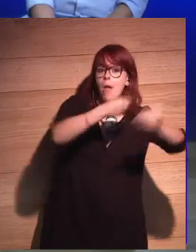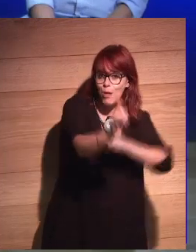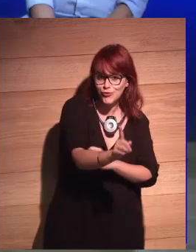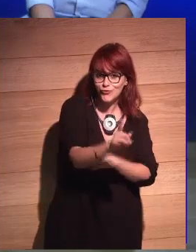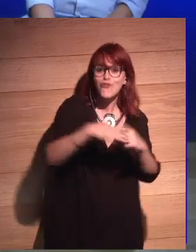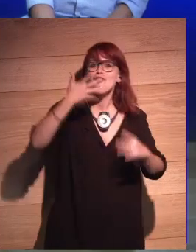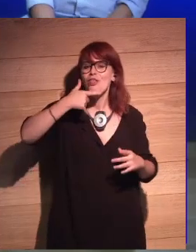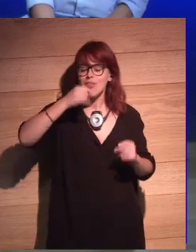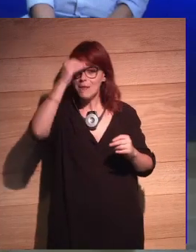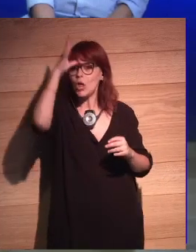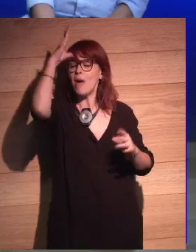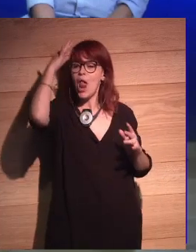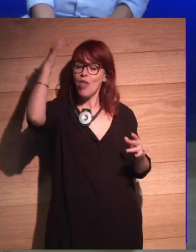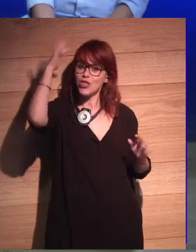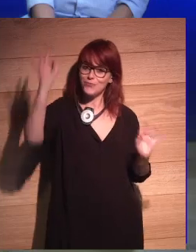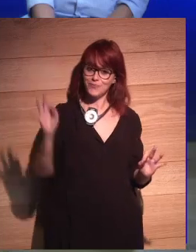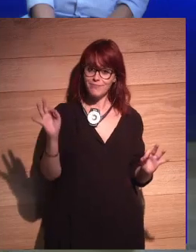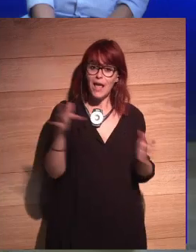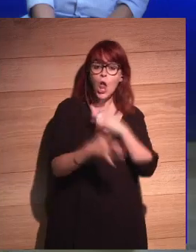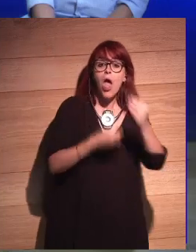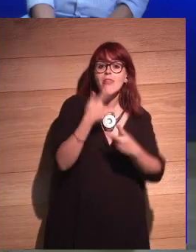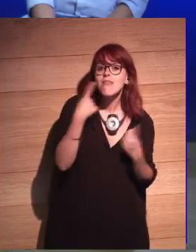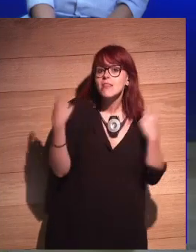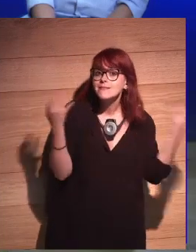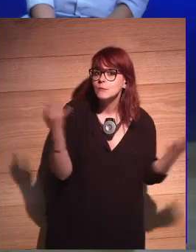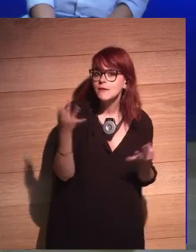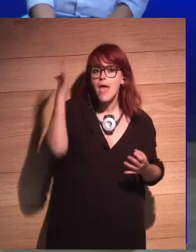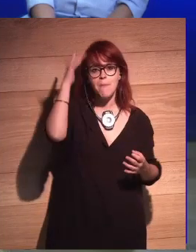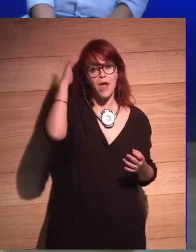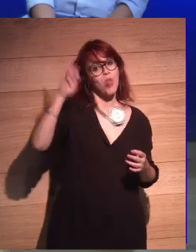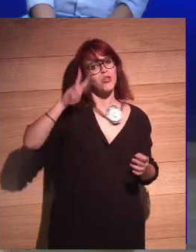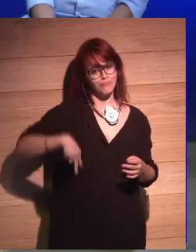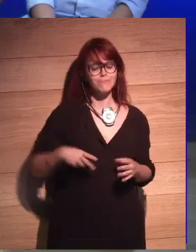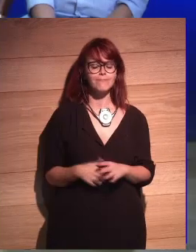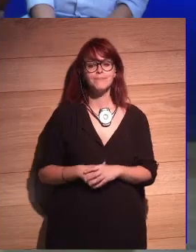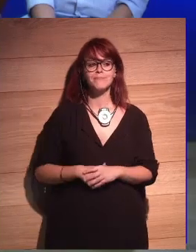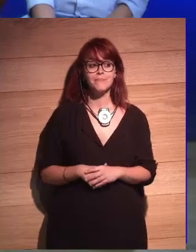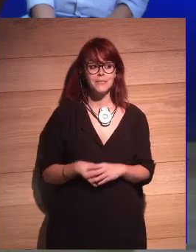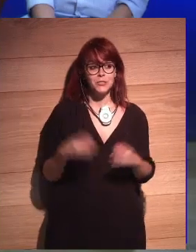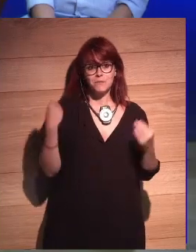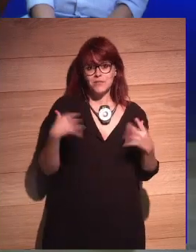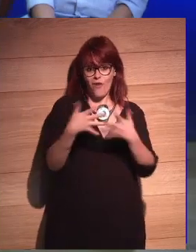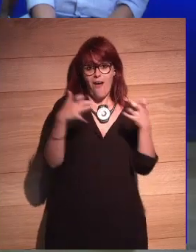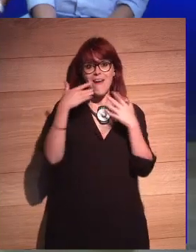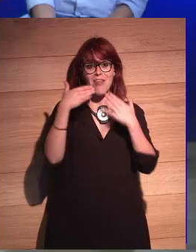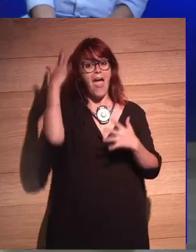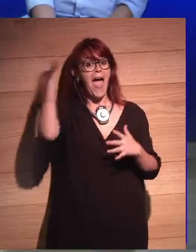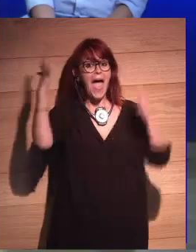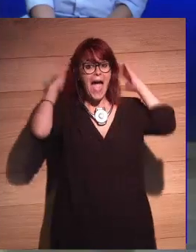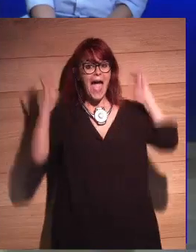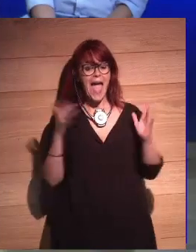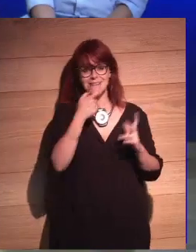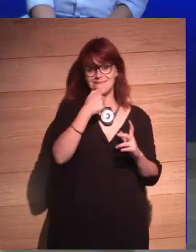about technology and knowledge, we are speaking about imagination. And what we need is imagination. Well, I think that with